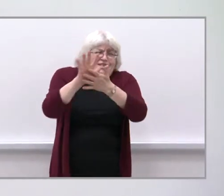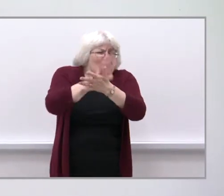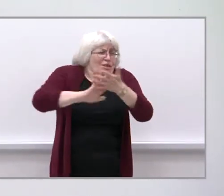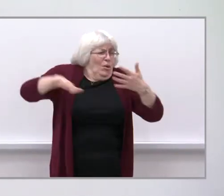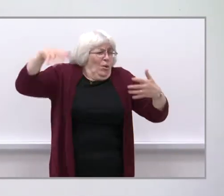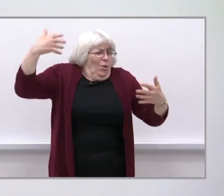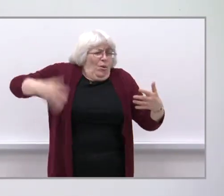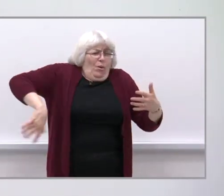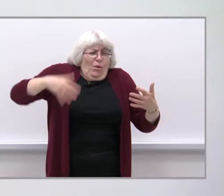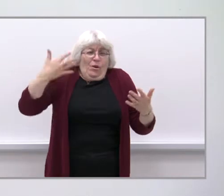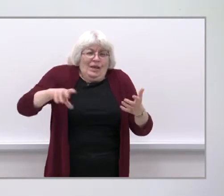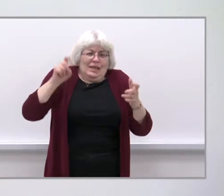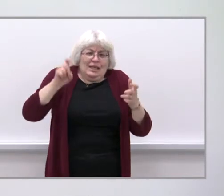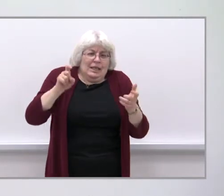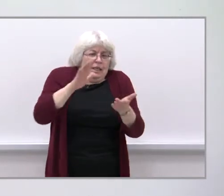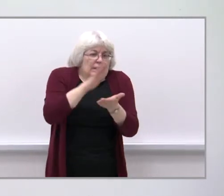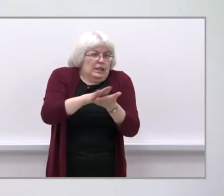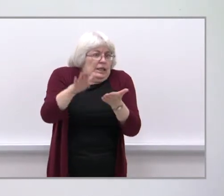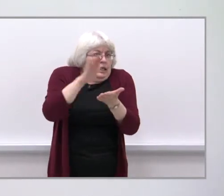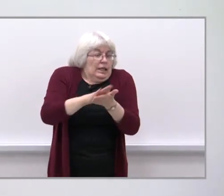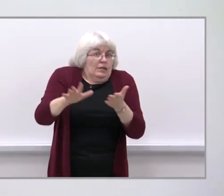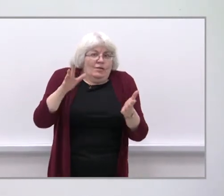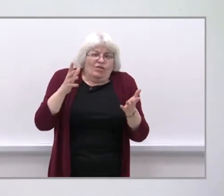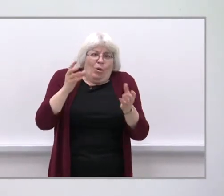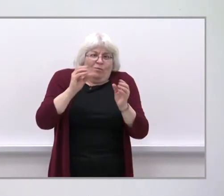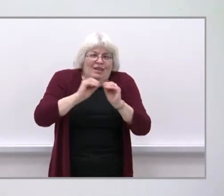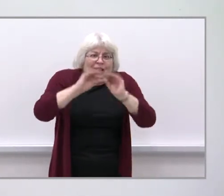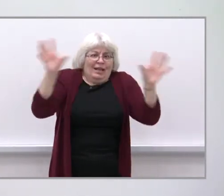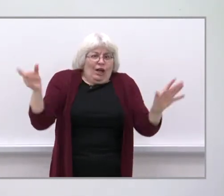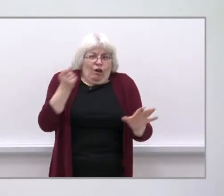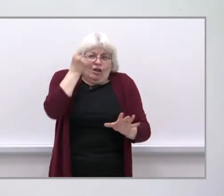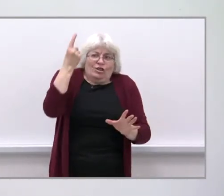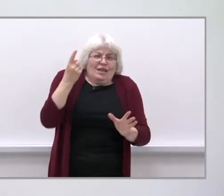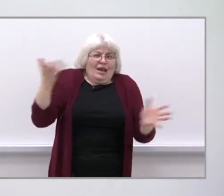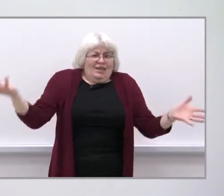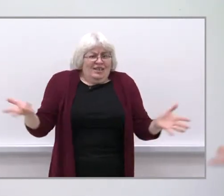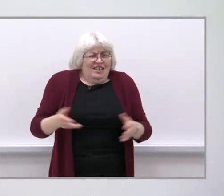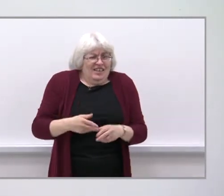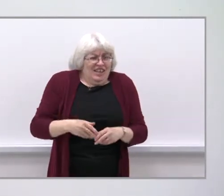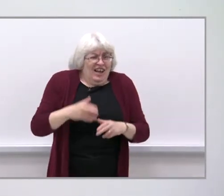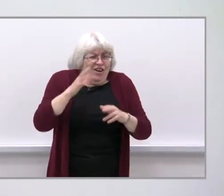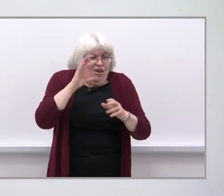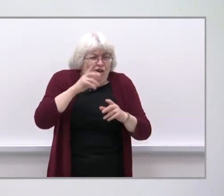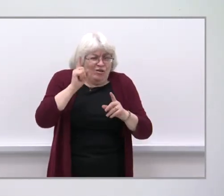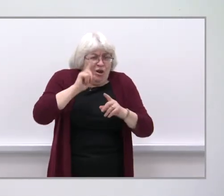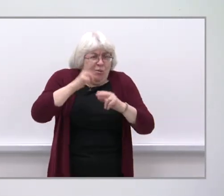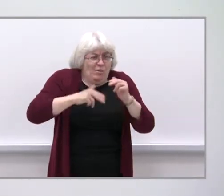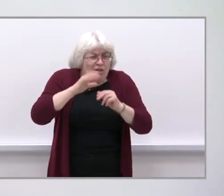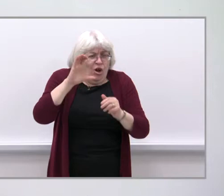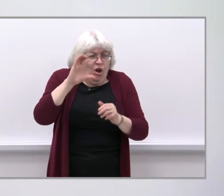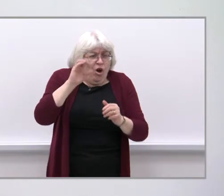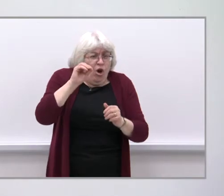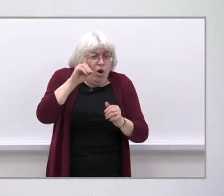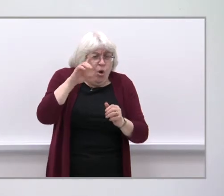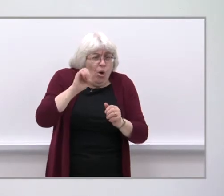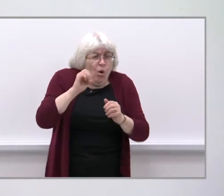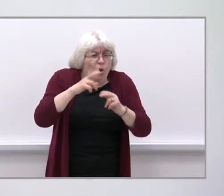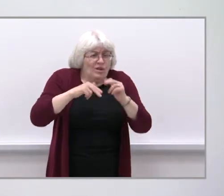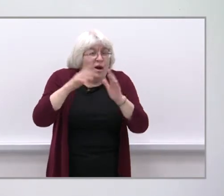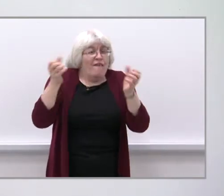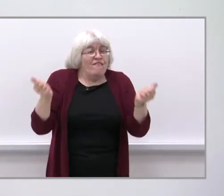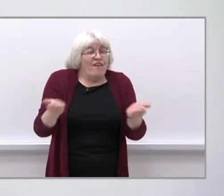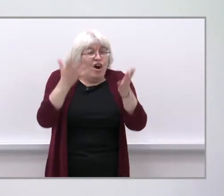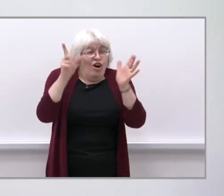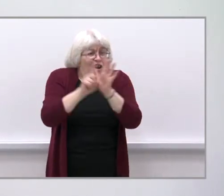that's, again, very vague. It's not quite clear, cut clear. As an example, you know, the building code says you have to